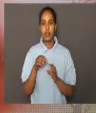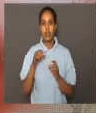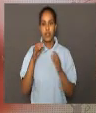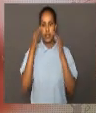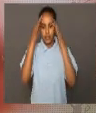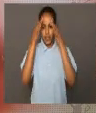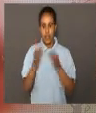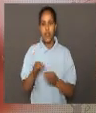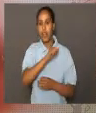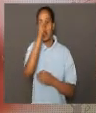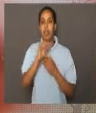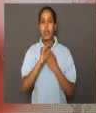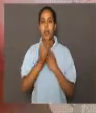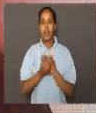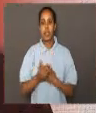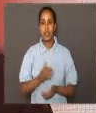specific temperature.